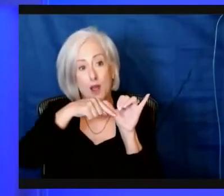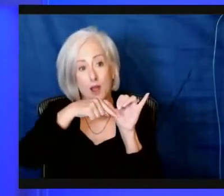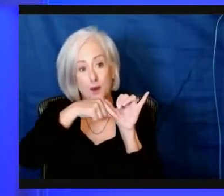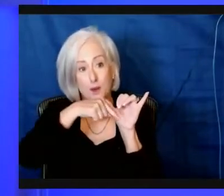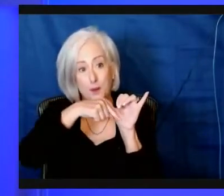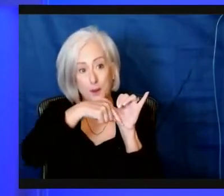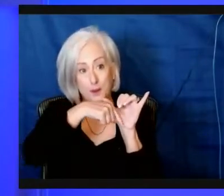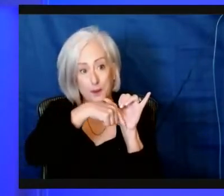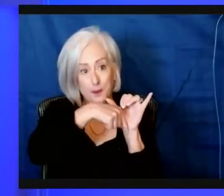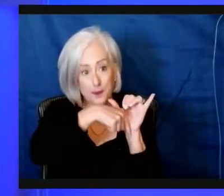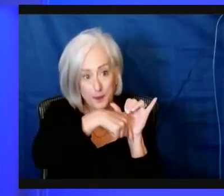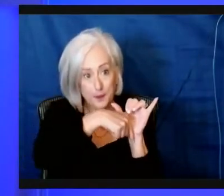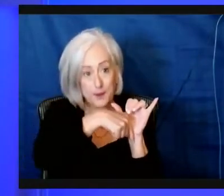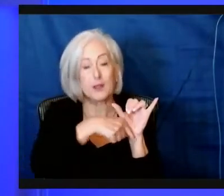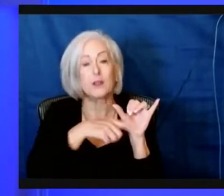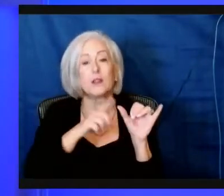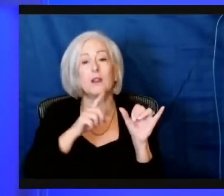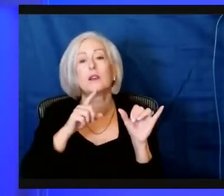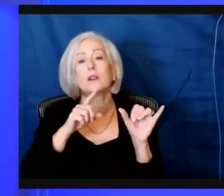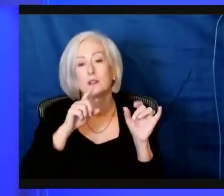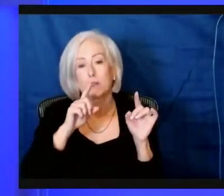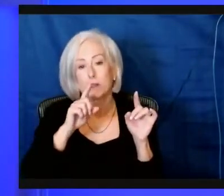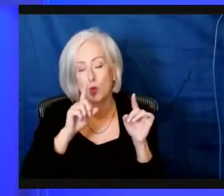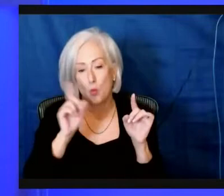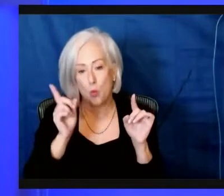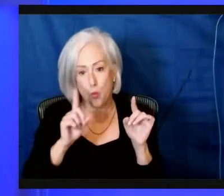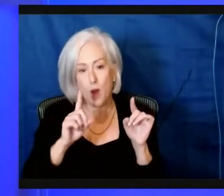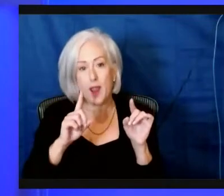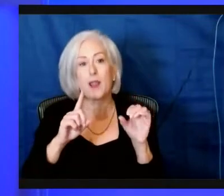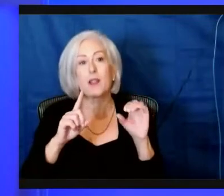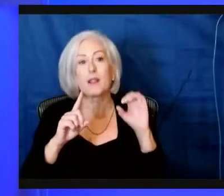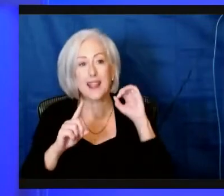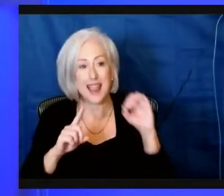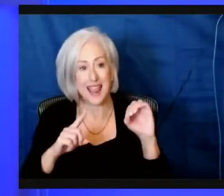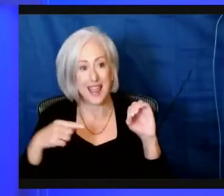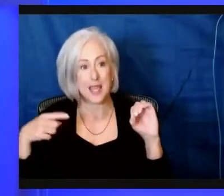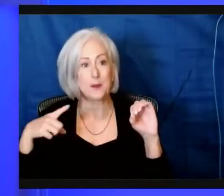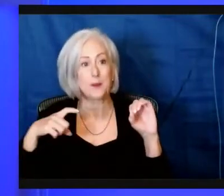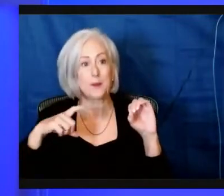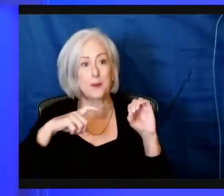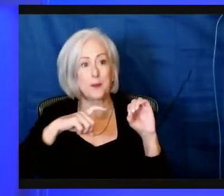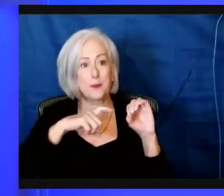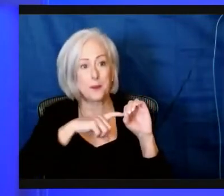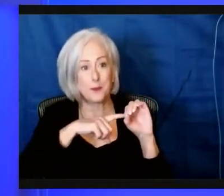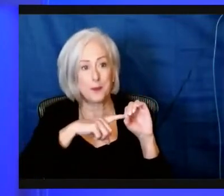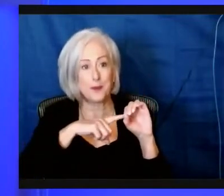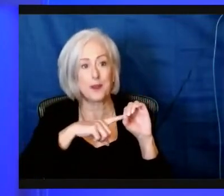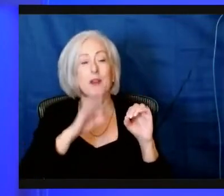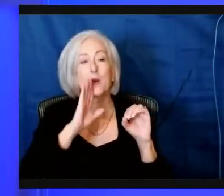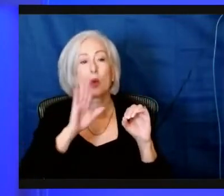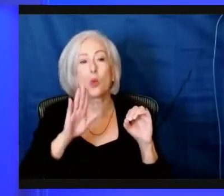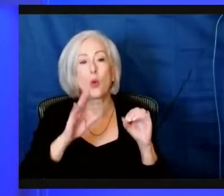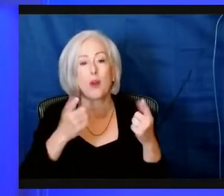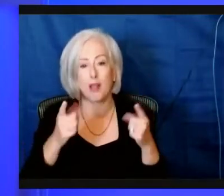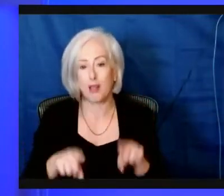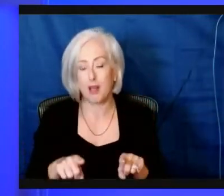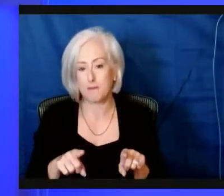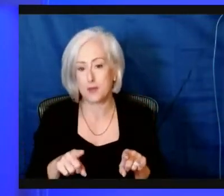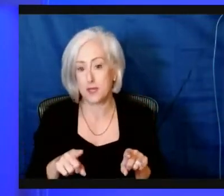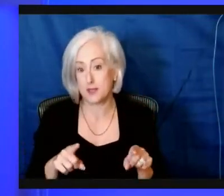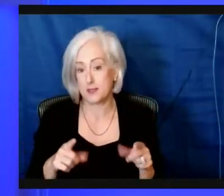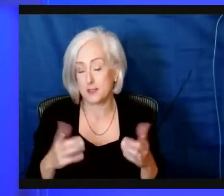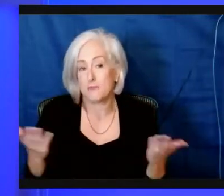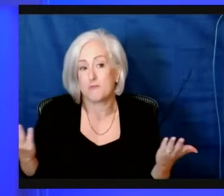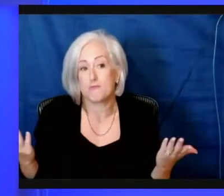to the site where fertilization would occur? It's an unknown at this